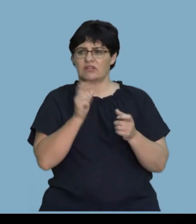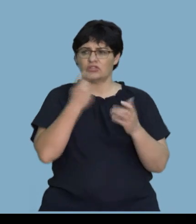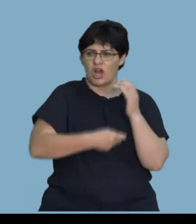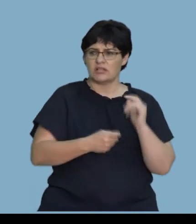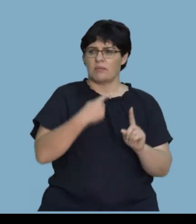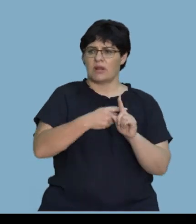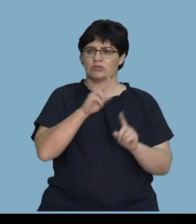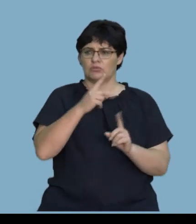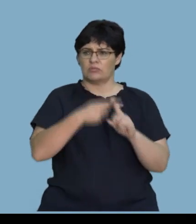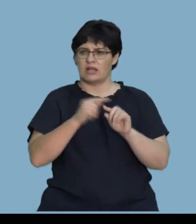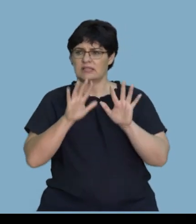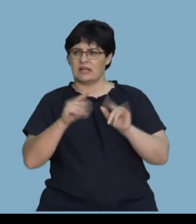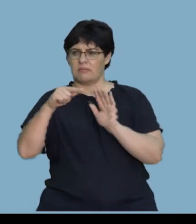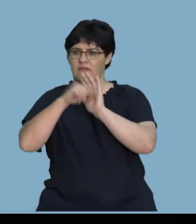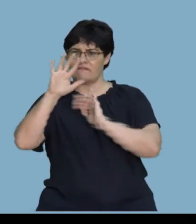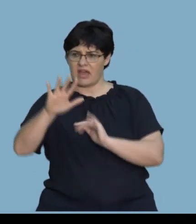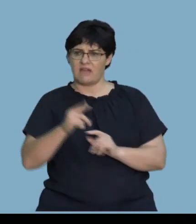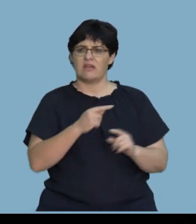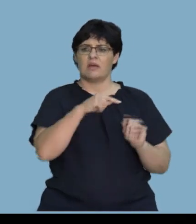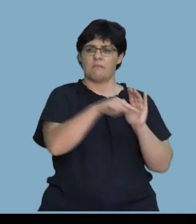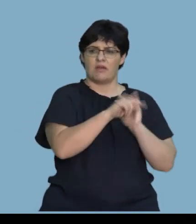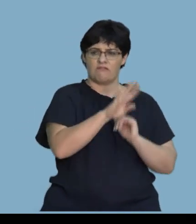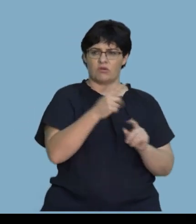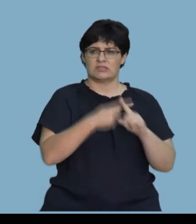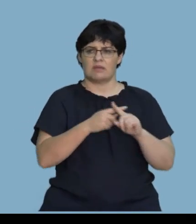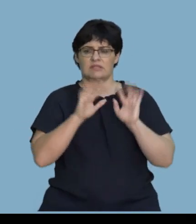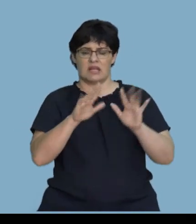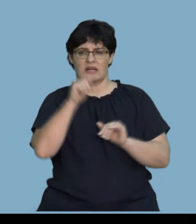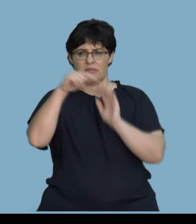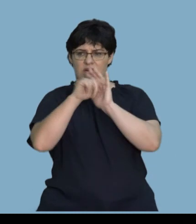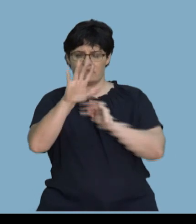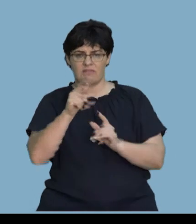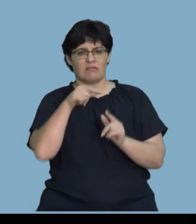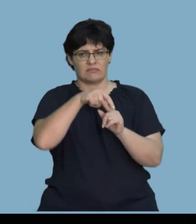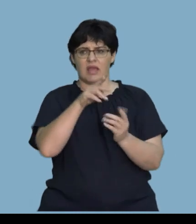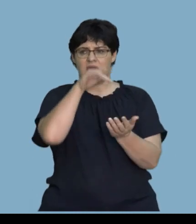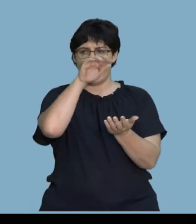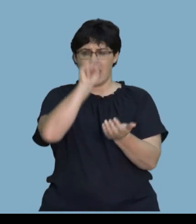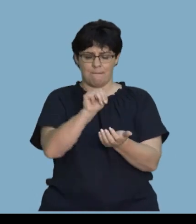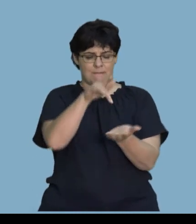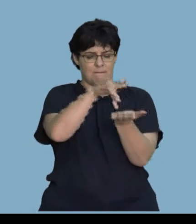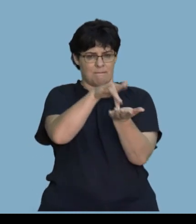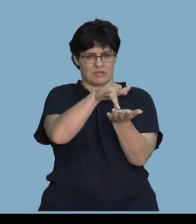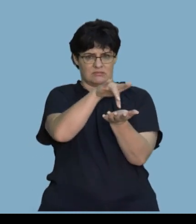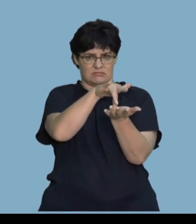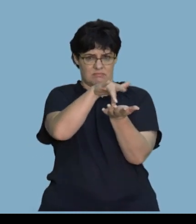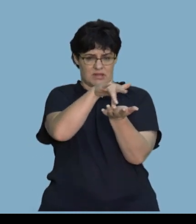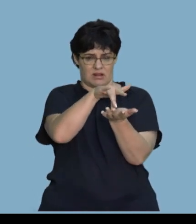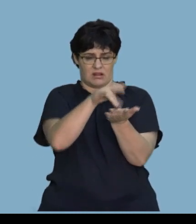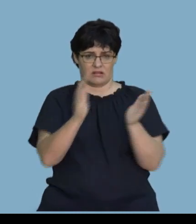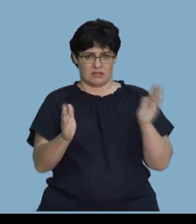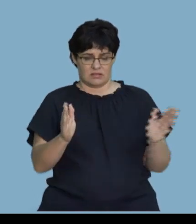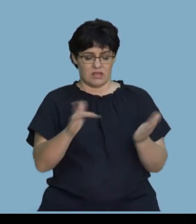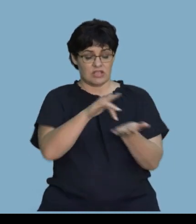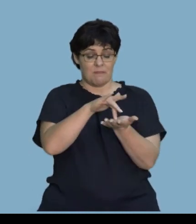at that distance. M is the midpoint of the sphere. Let's quickly look at the sketch, right? So M is a point. Now,